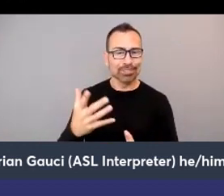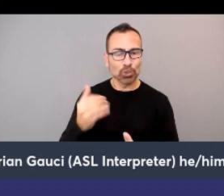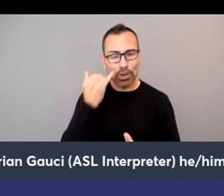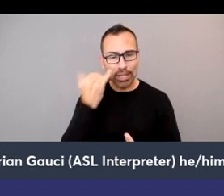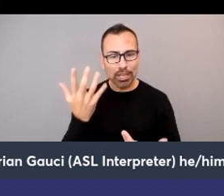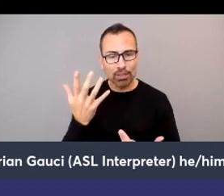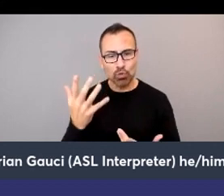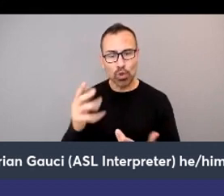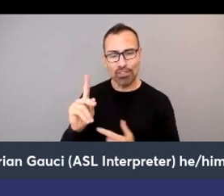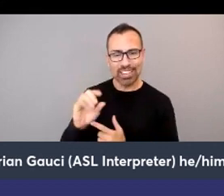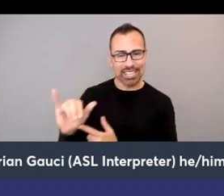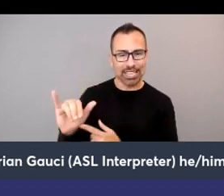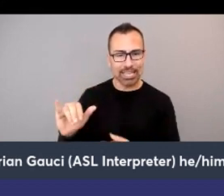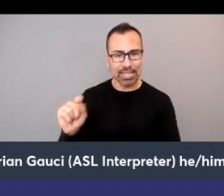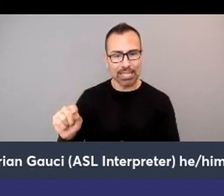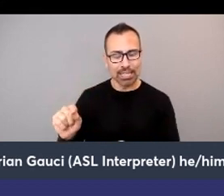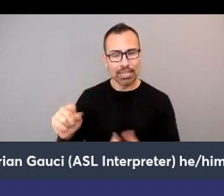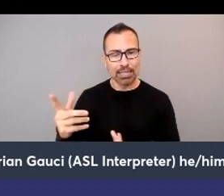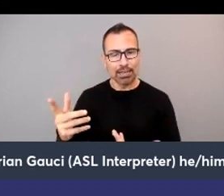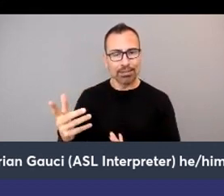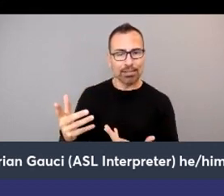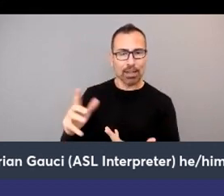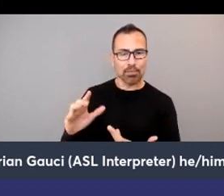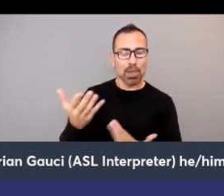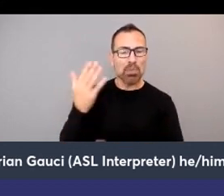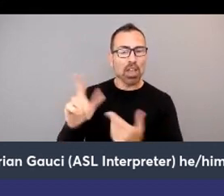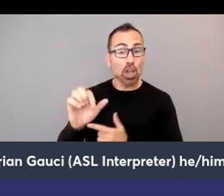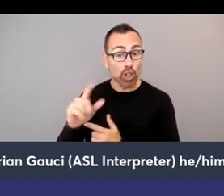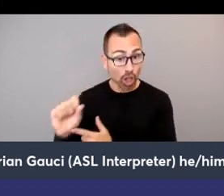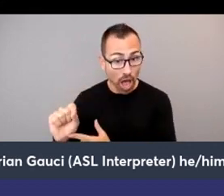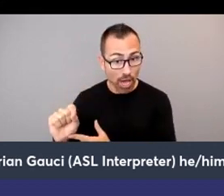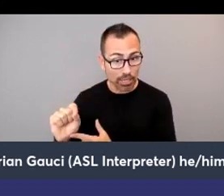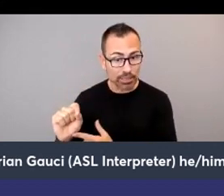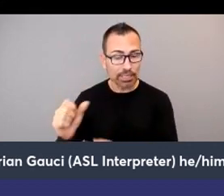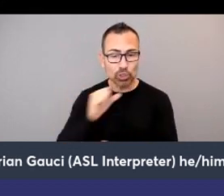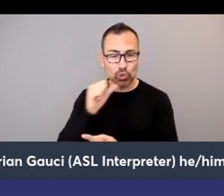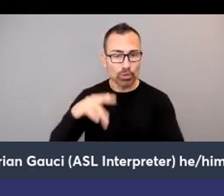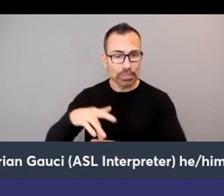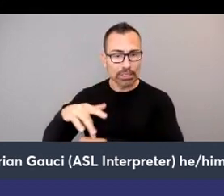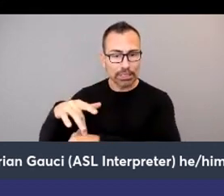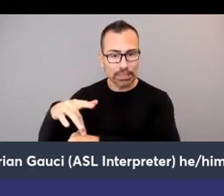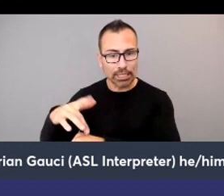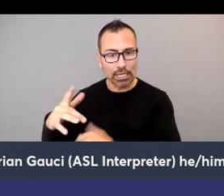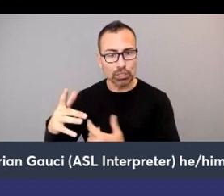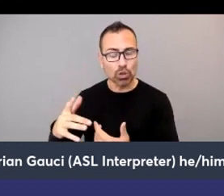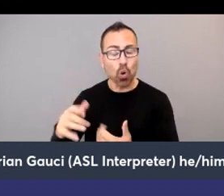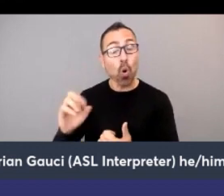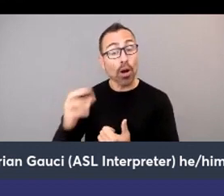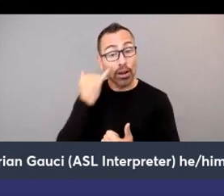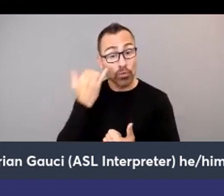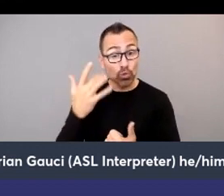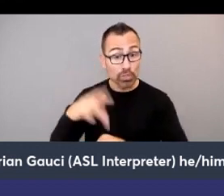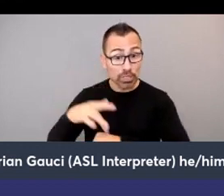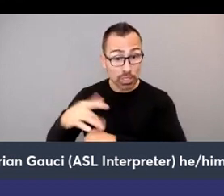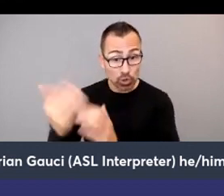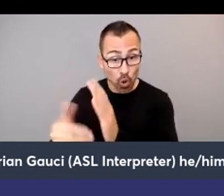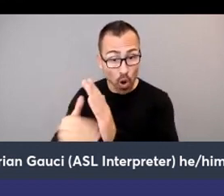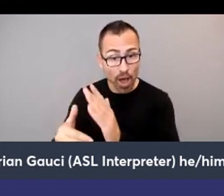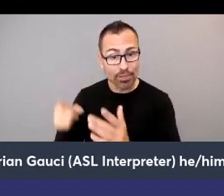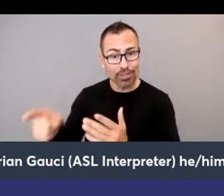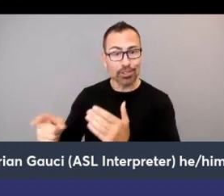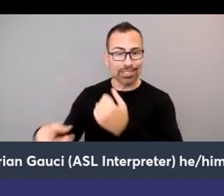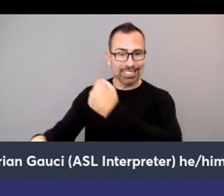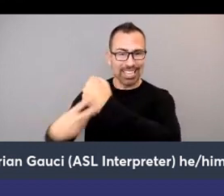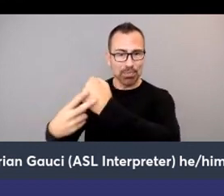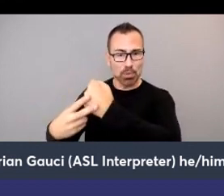could be a use case that you can very well store in memory for fast access if you want to make a like a dashboard,